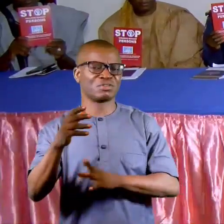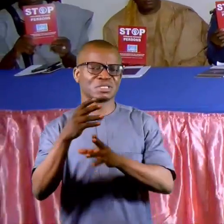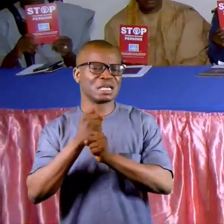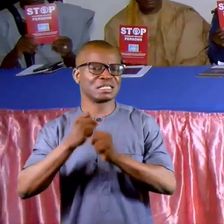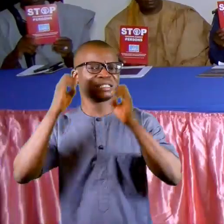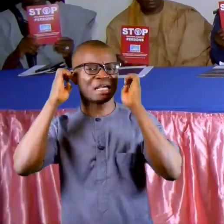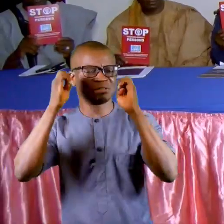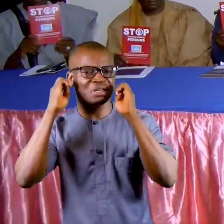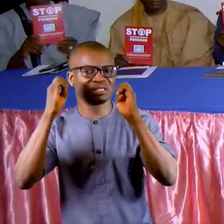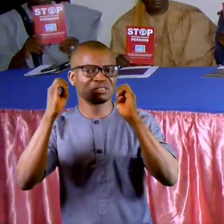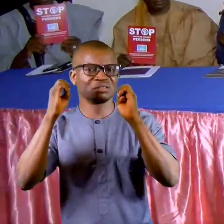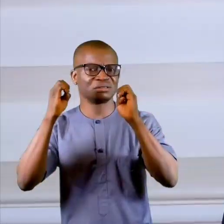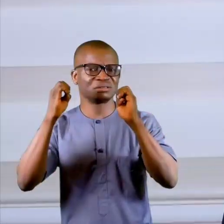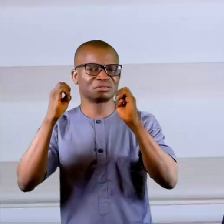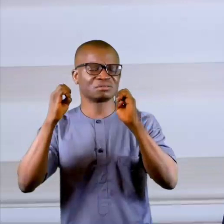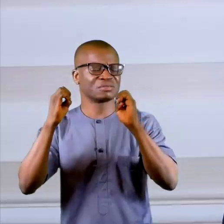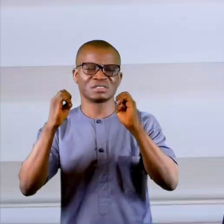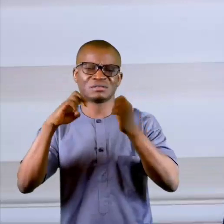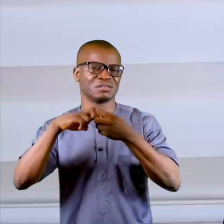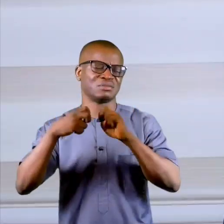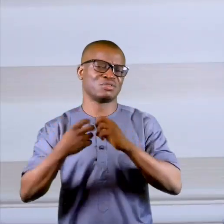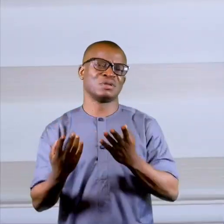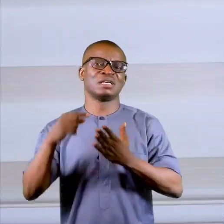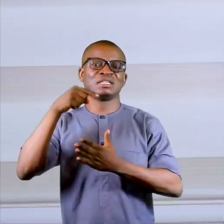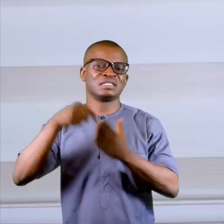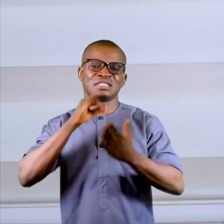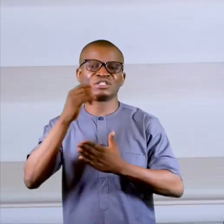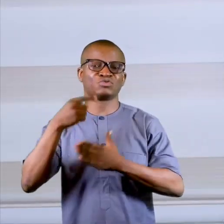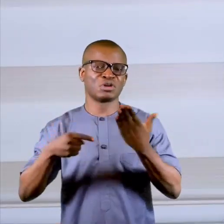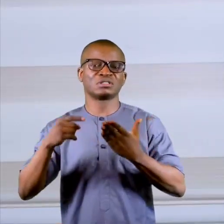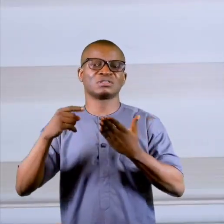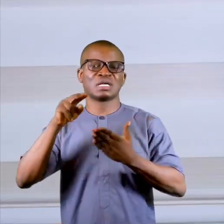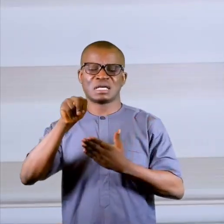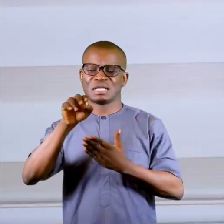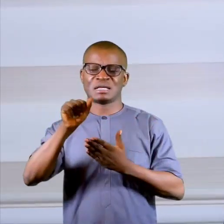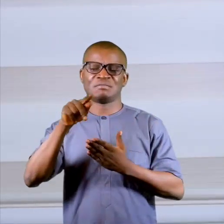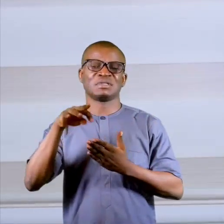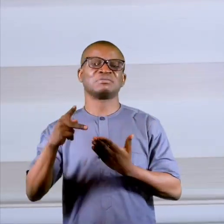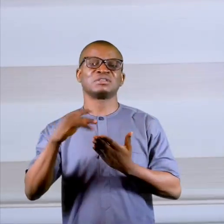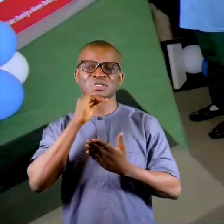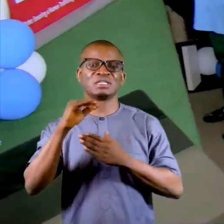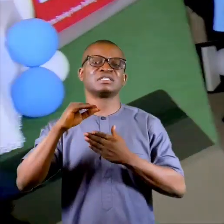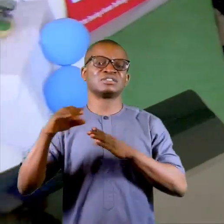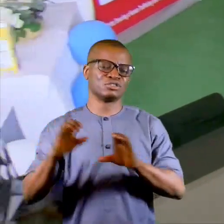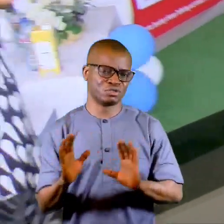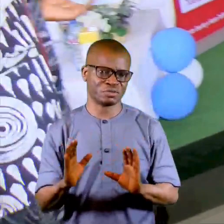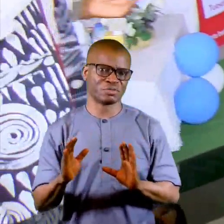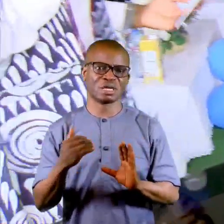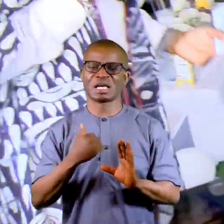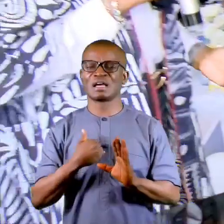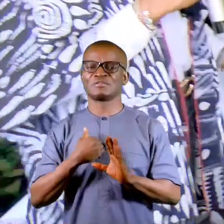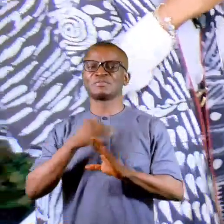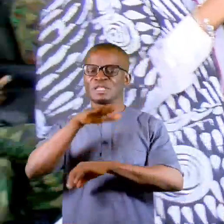child of education. So those are what NAPTIP is doing. We have community dialogues. Right now NAPTIP has vanguards